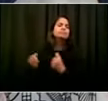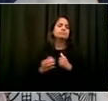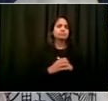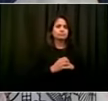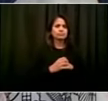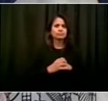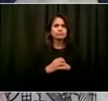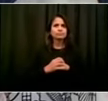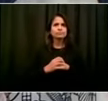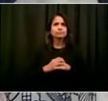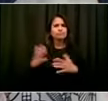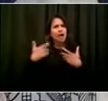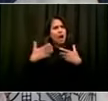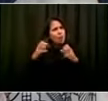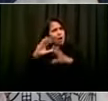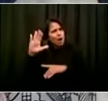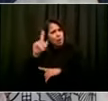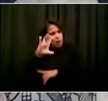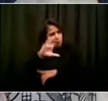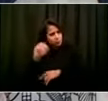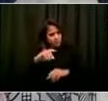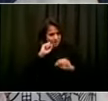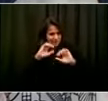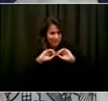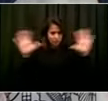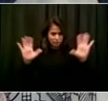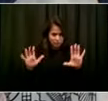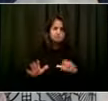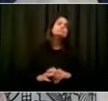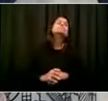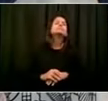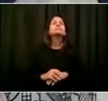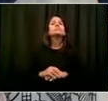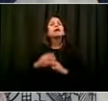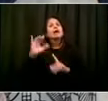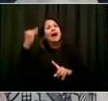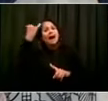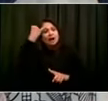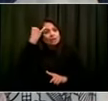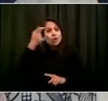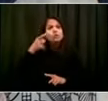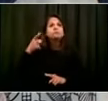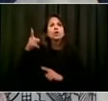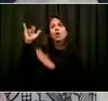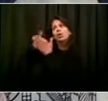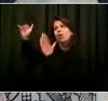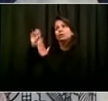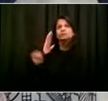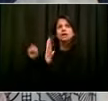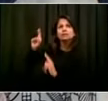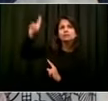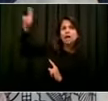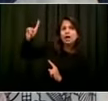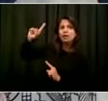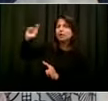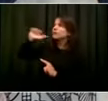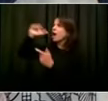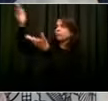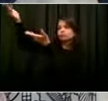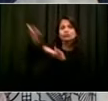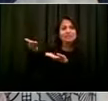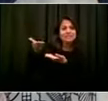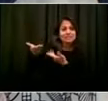here, if they don't come back with a modification, but don't come back with anything else and leave the status quo in